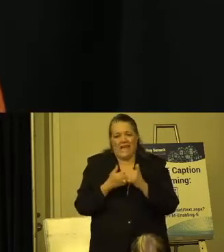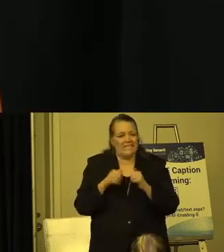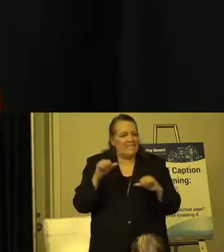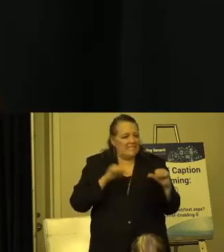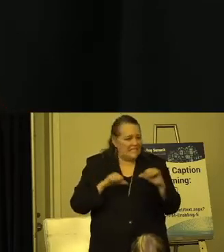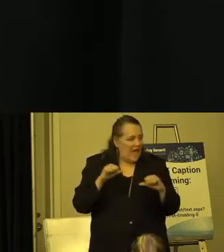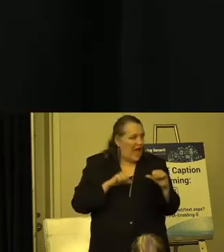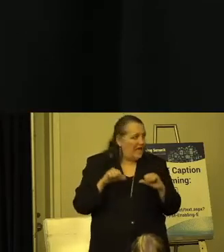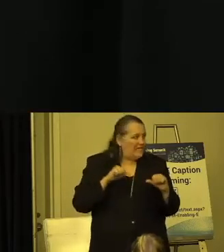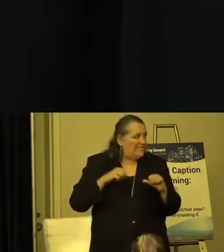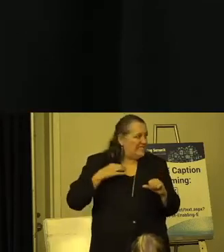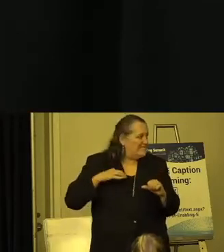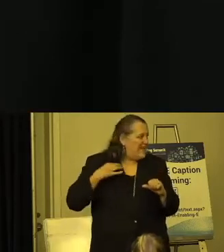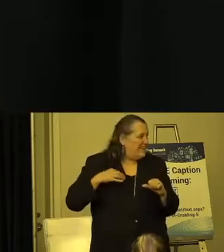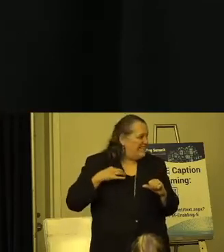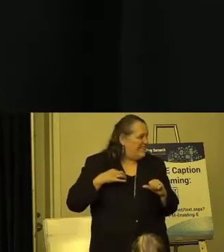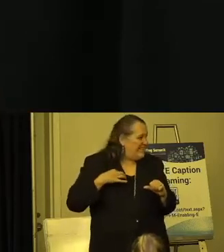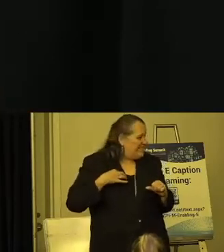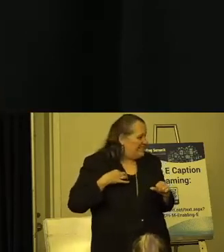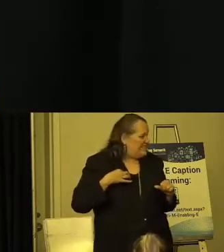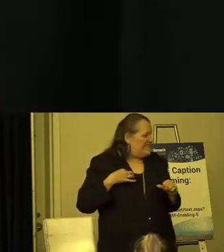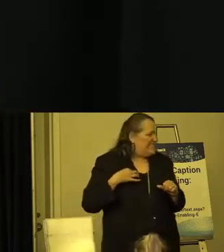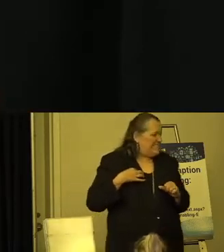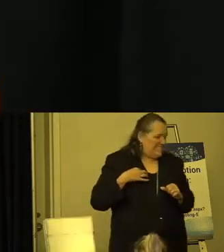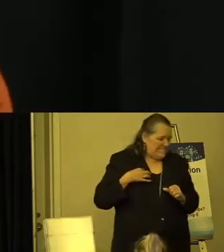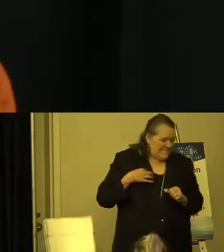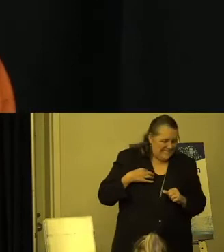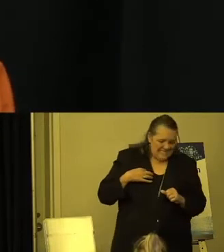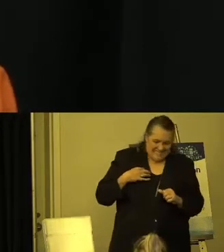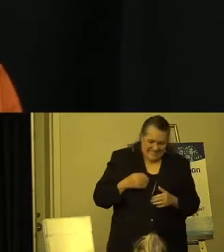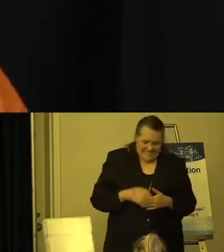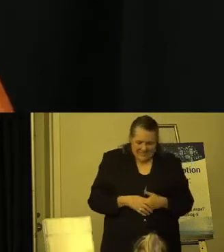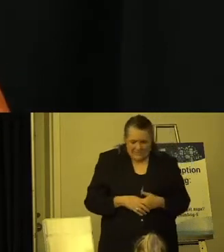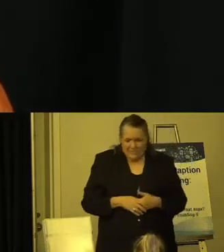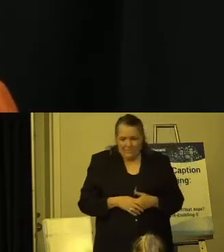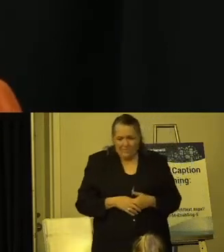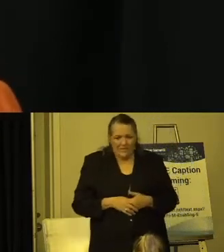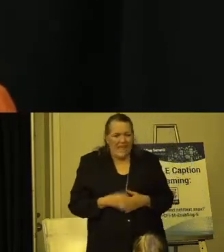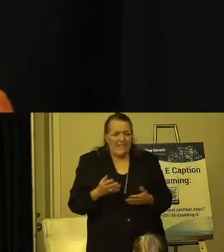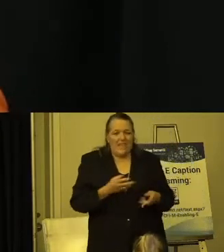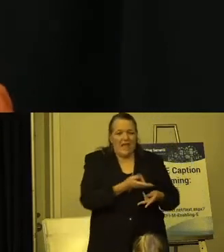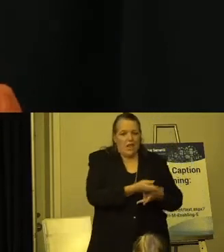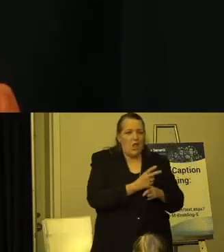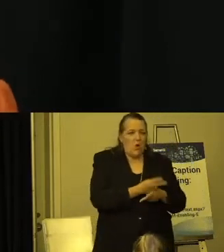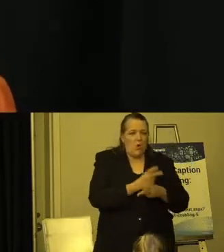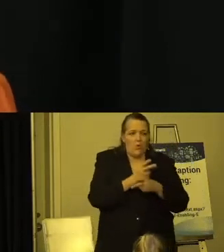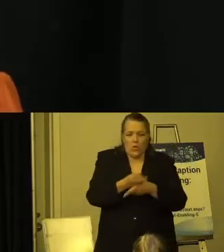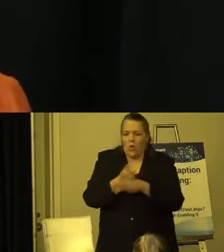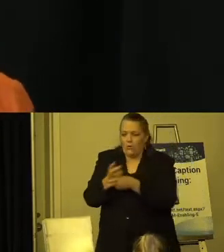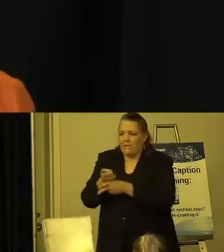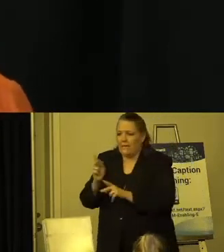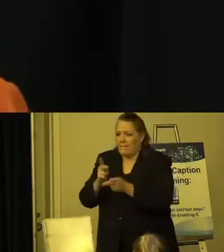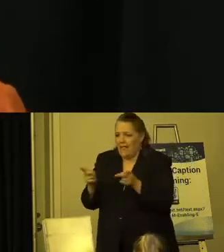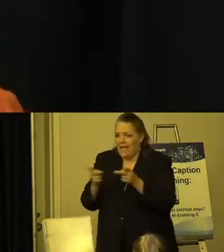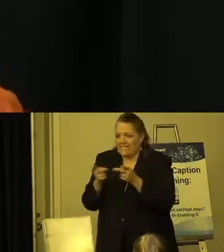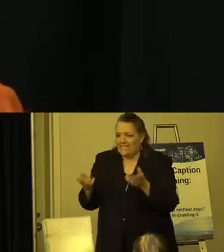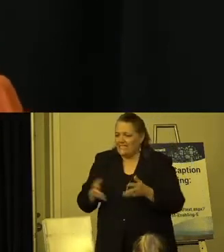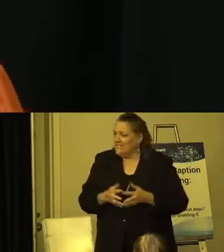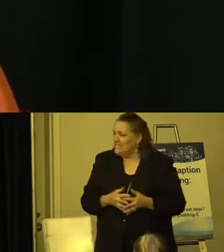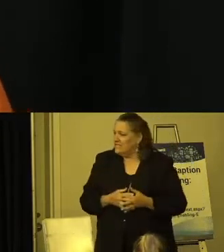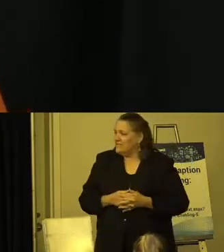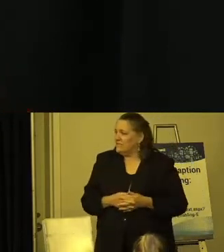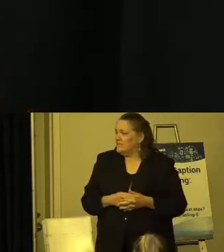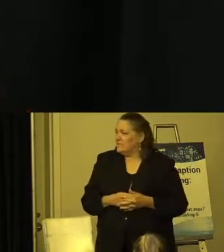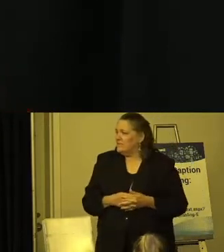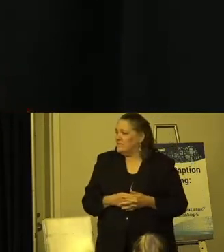science and technology can benefit people with disabilities. And they may loan me around to different places potentially. So I'll let you know where I land